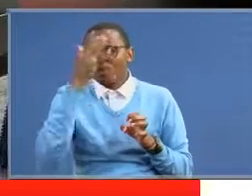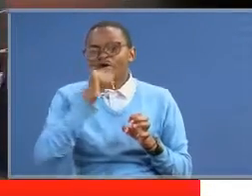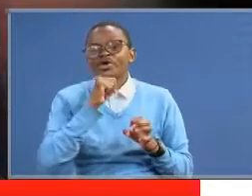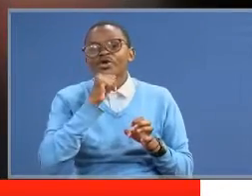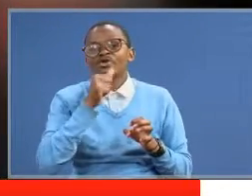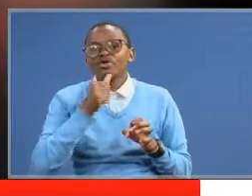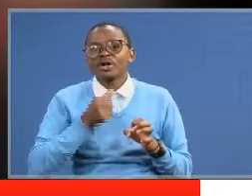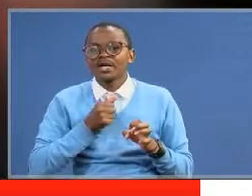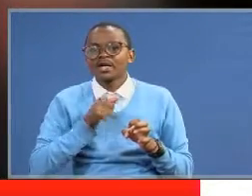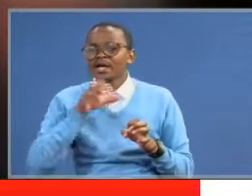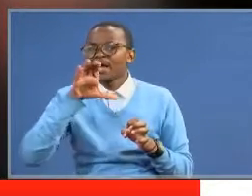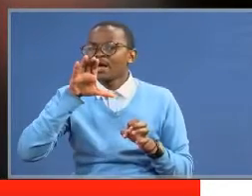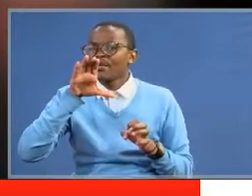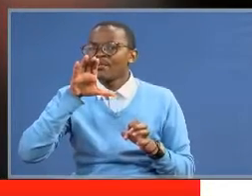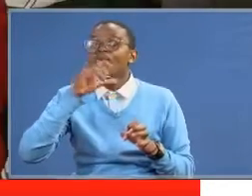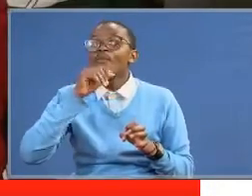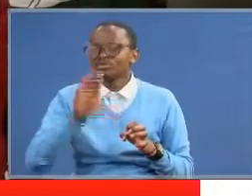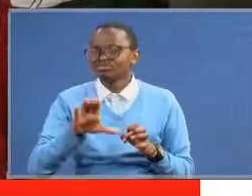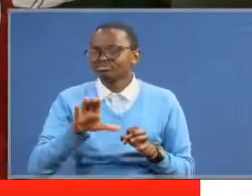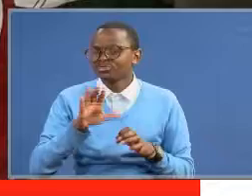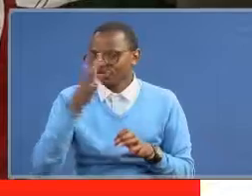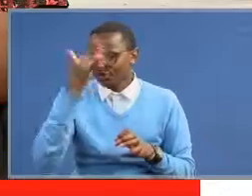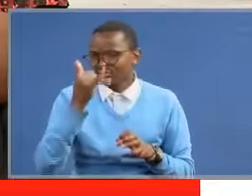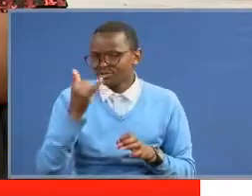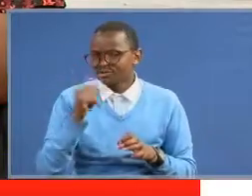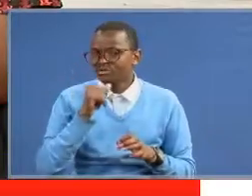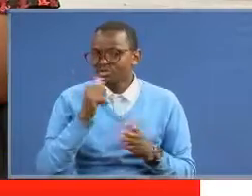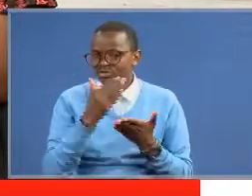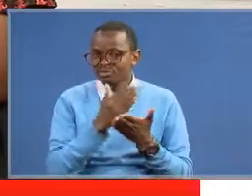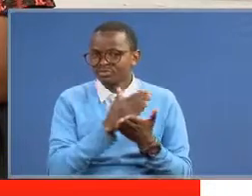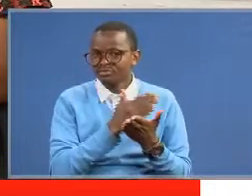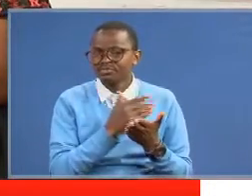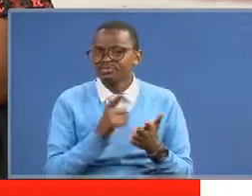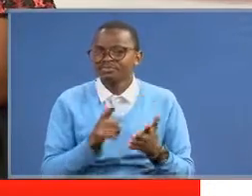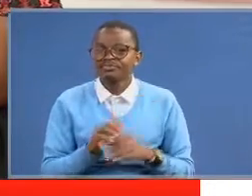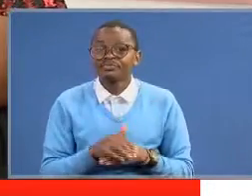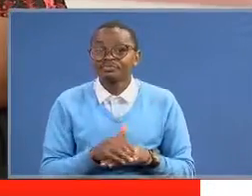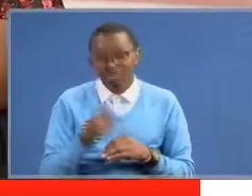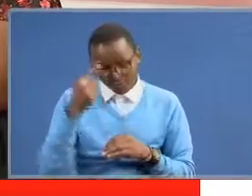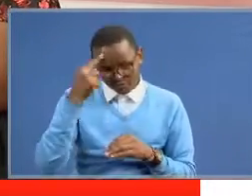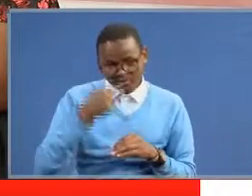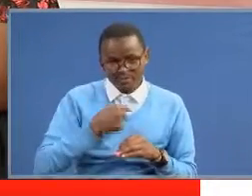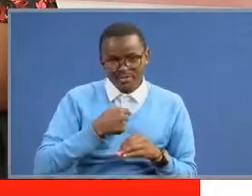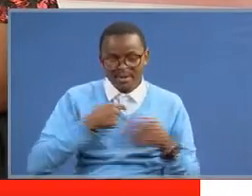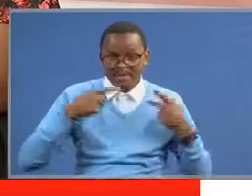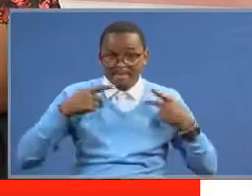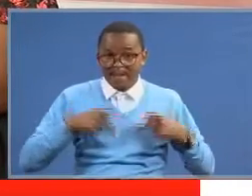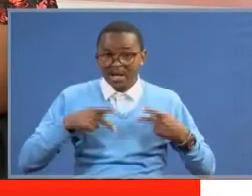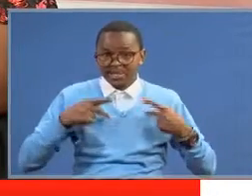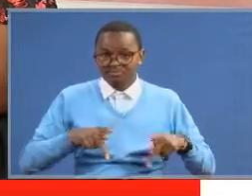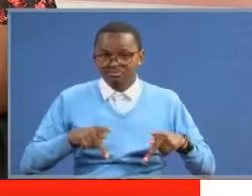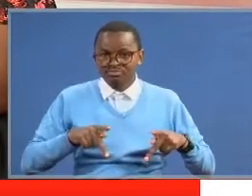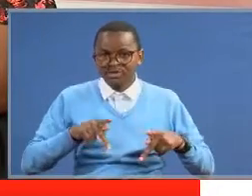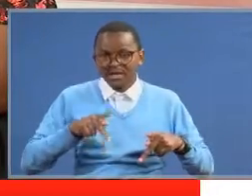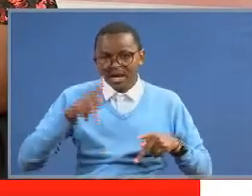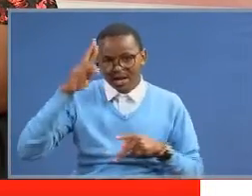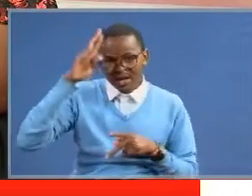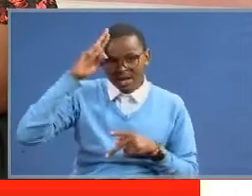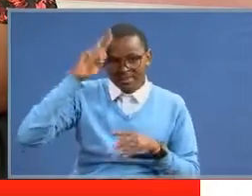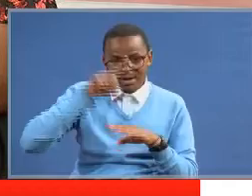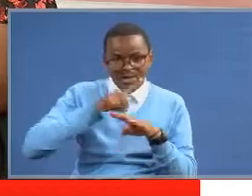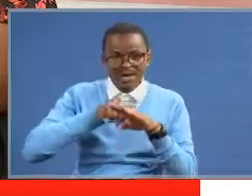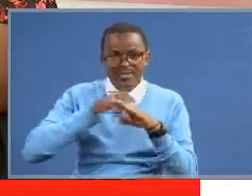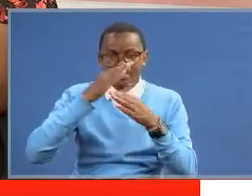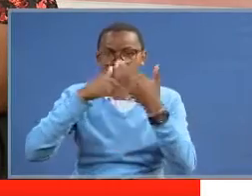Why can't you include the boy child in this program? Okay, it's like for me, it's so personal to me. I remember when we are